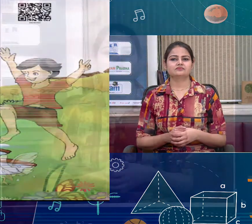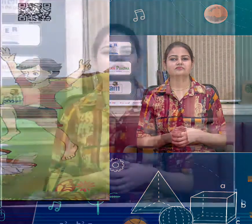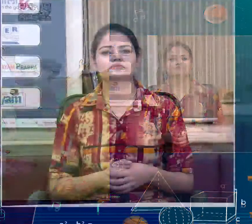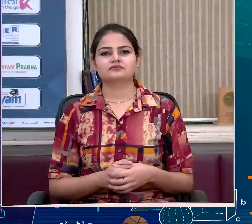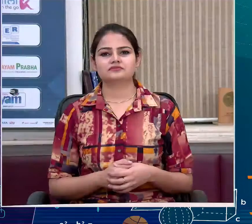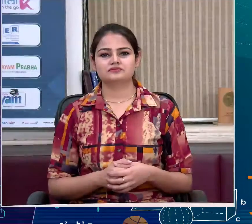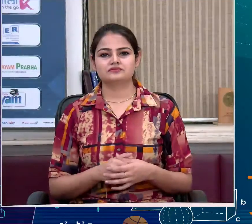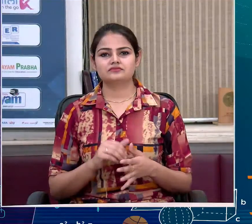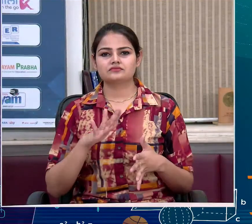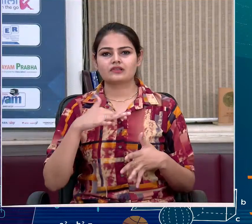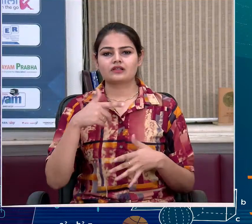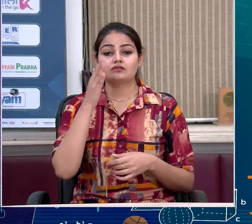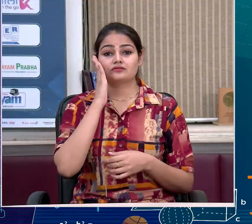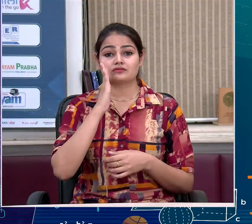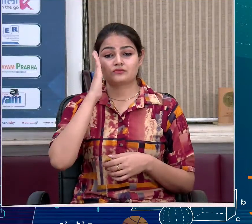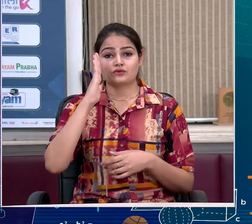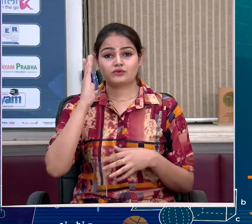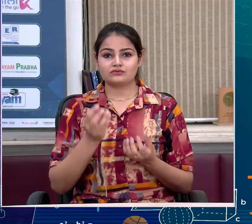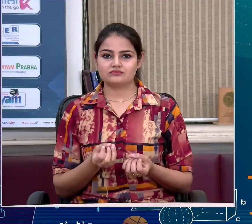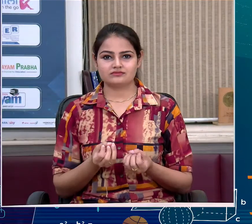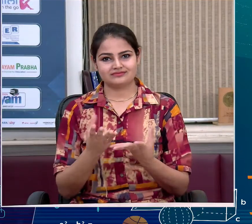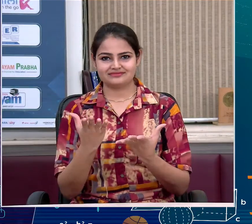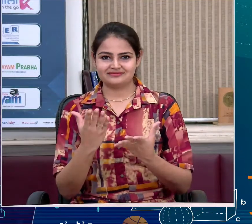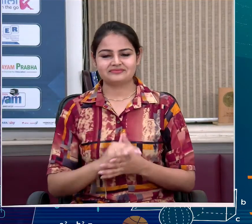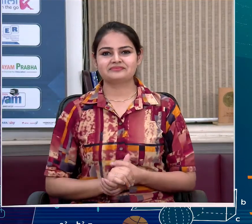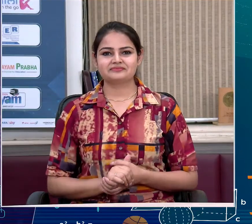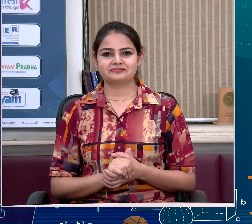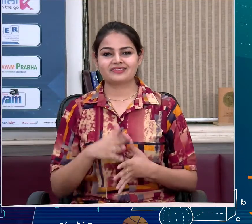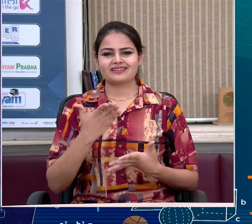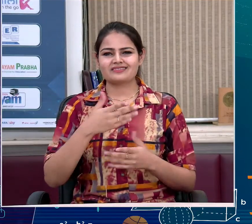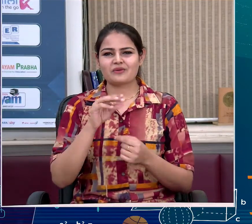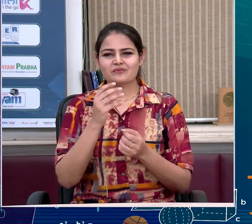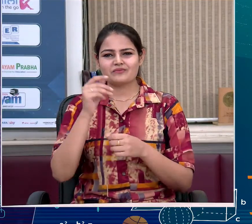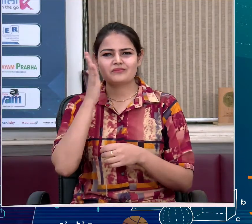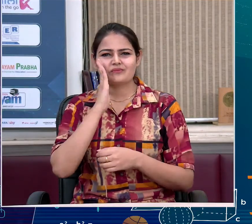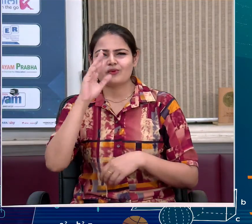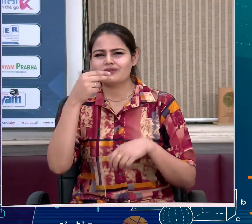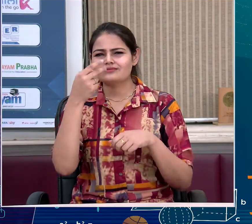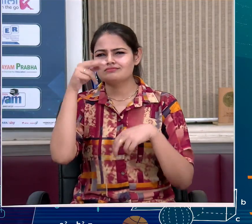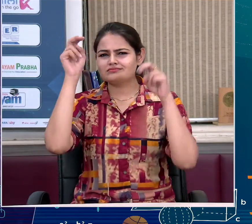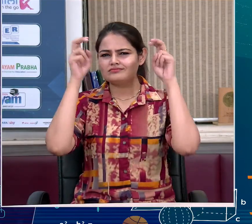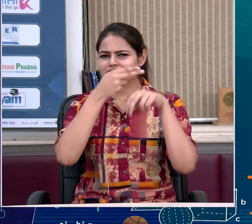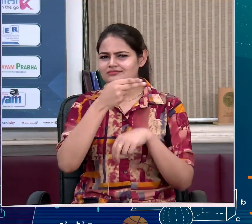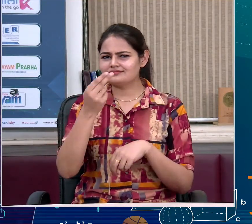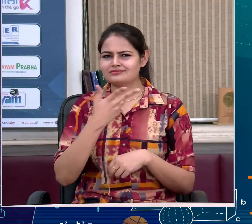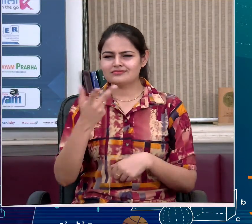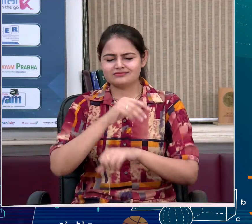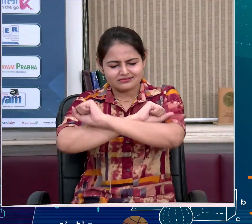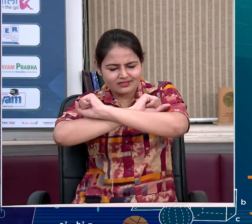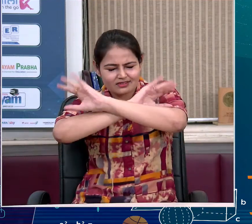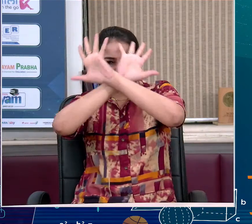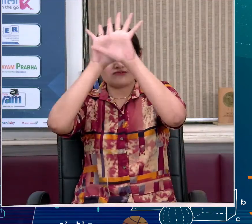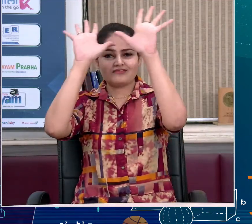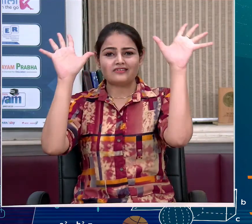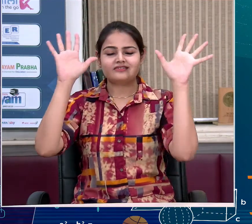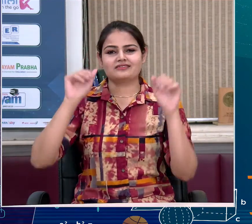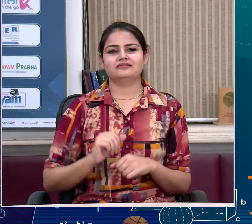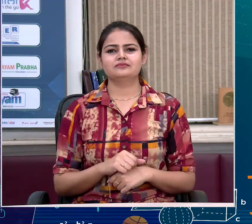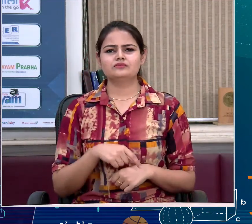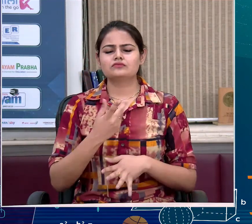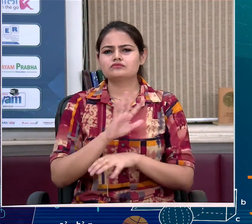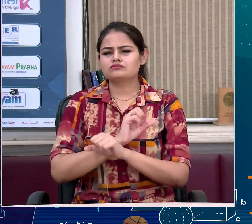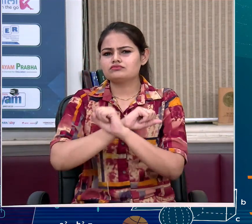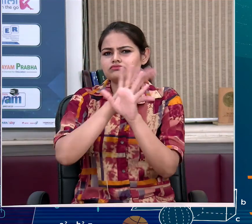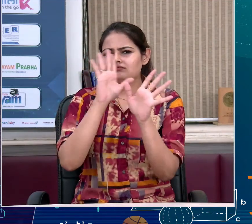Okay, so let's read and recite the poem Wake Up. Alright, before I begin the lesson, I would